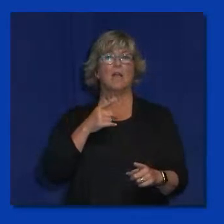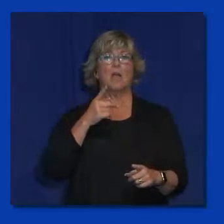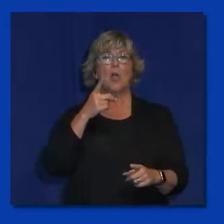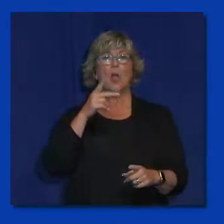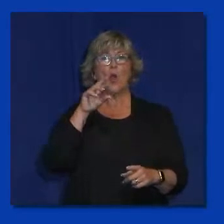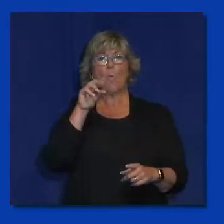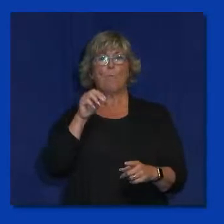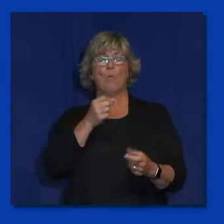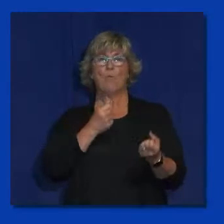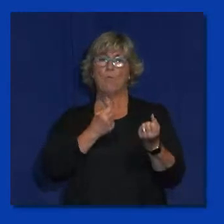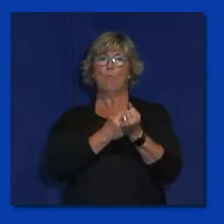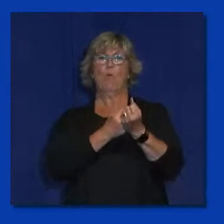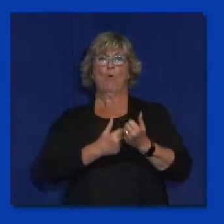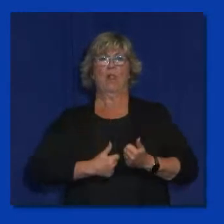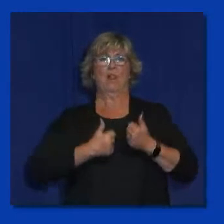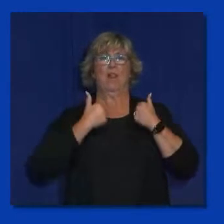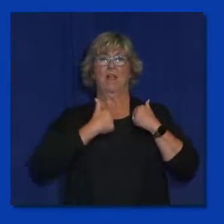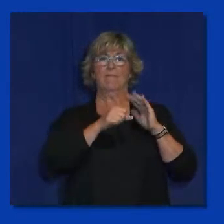state.